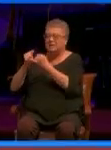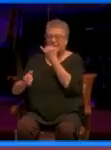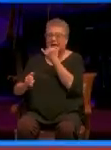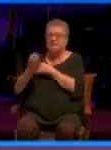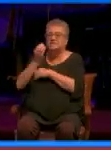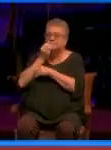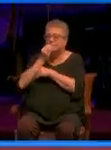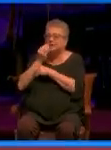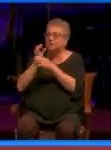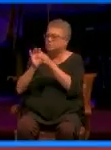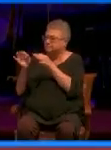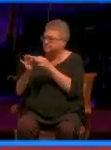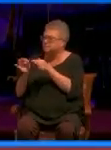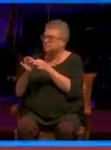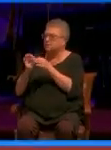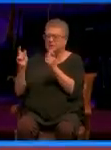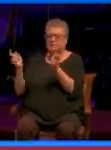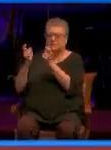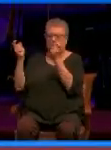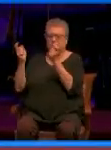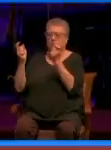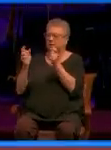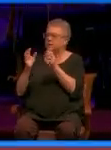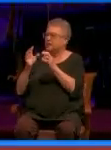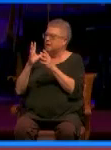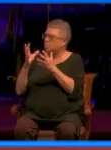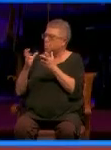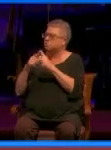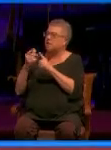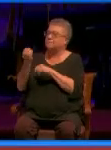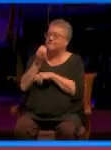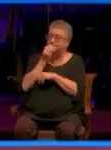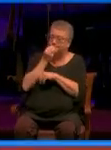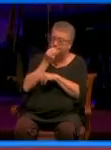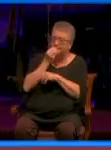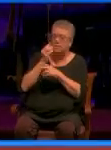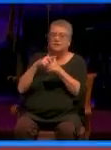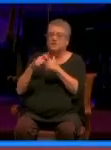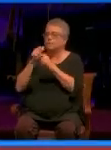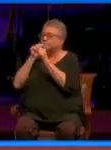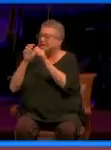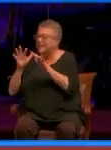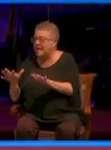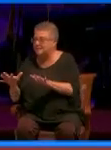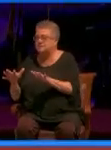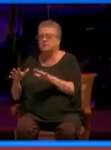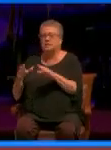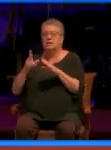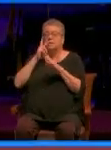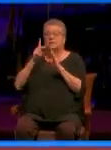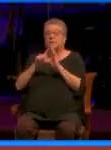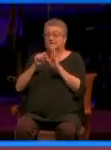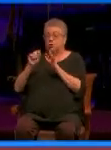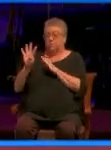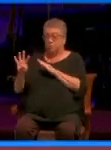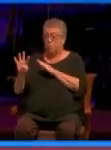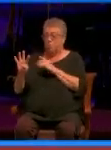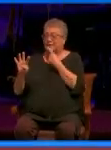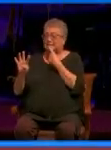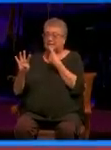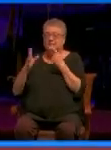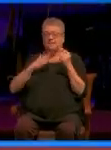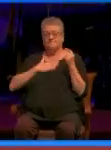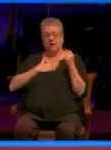and testament ceremony. He wants to have the meal and then he wants to bless him. In fact, if you look down in verse 4, he says that